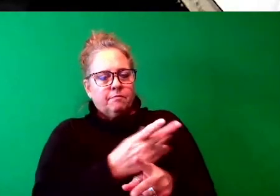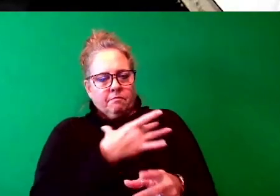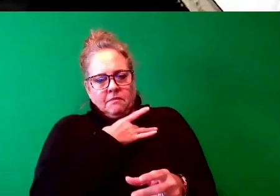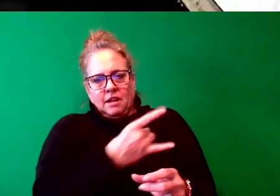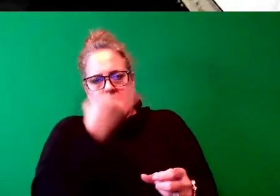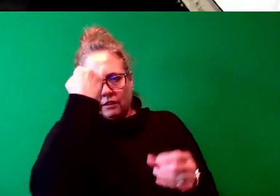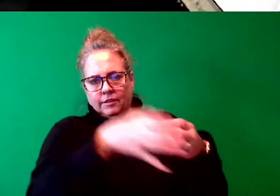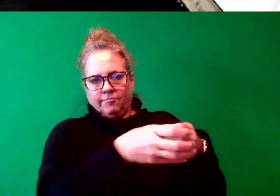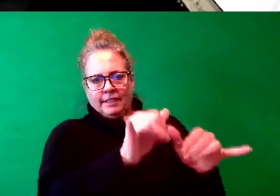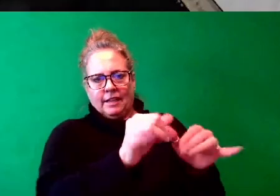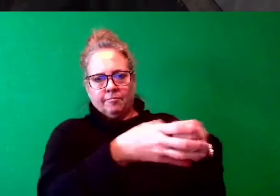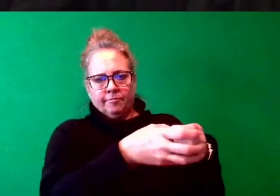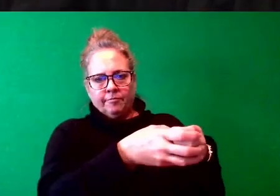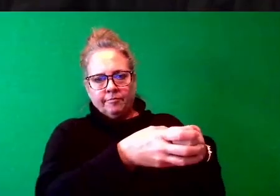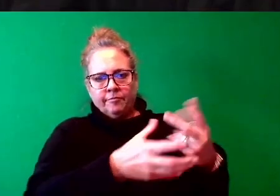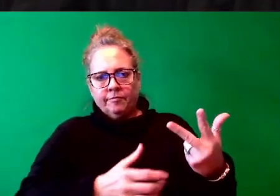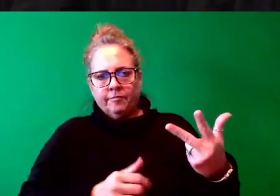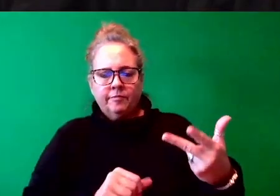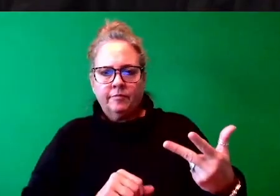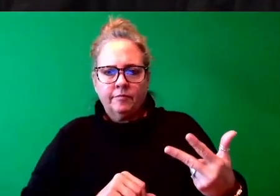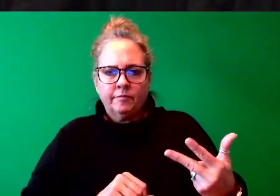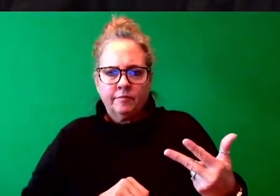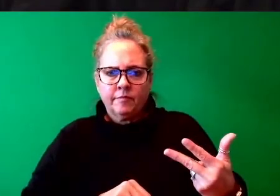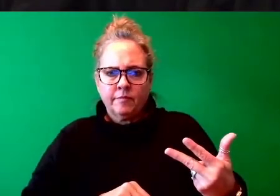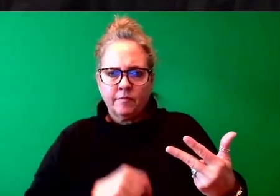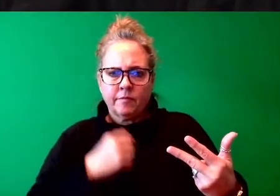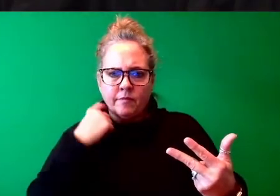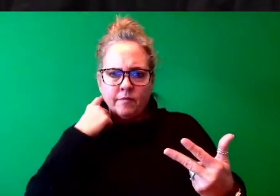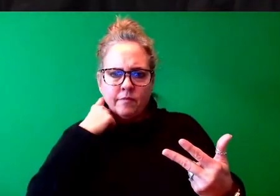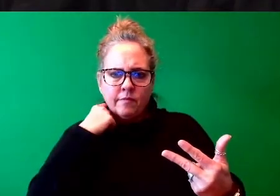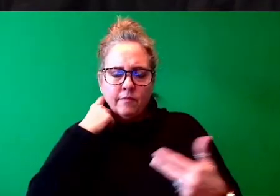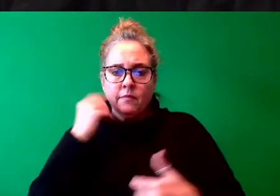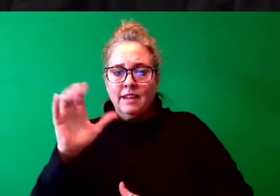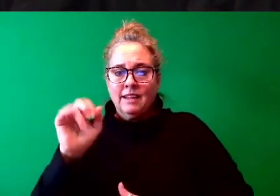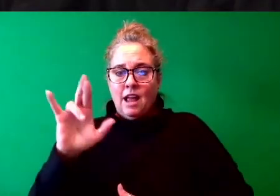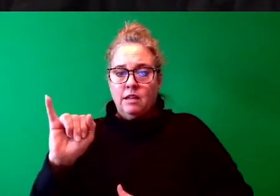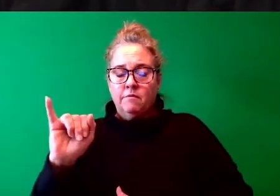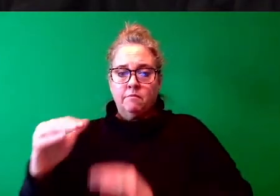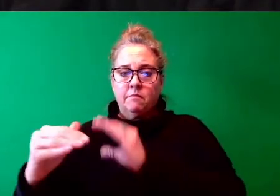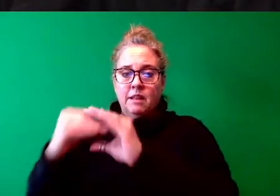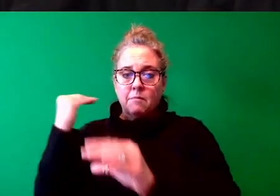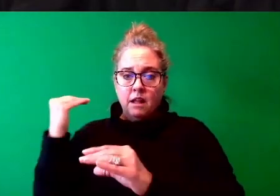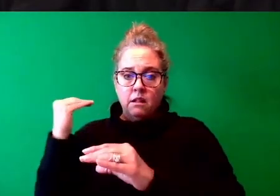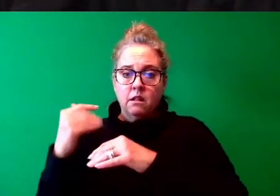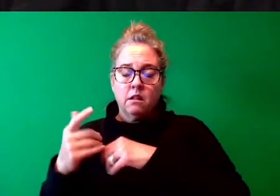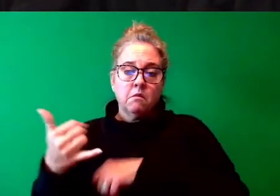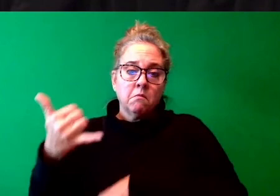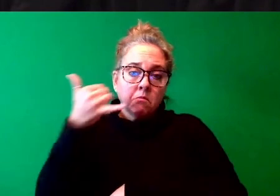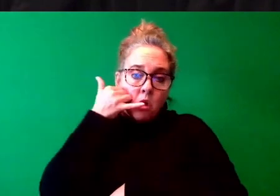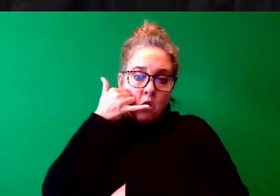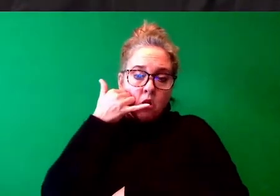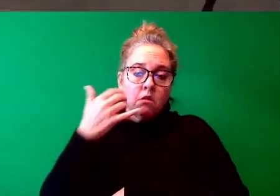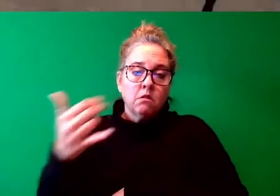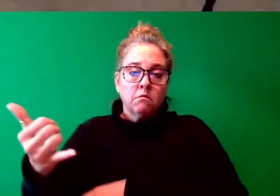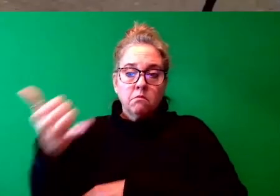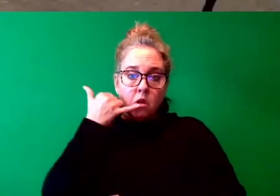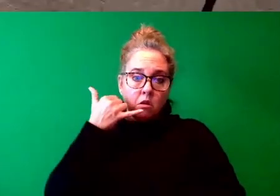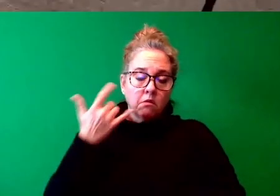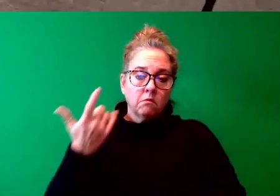mean, Kari's, called me and emailed me and, on the same topic. And I can